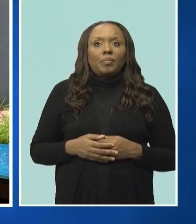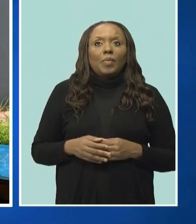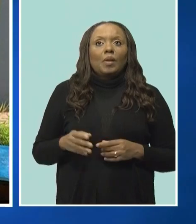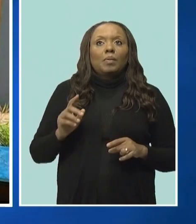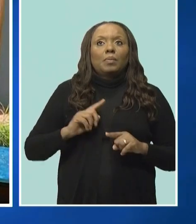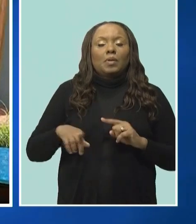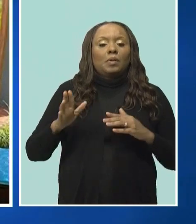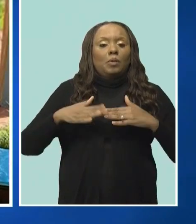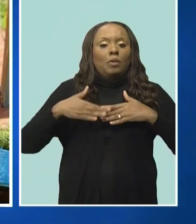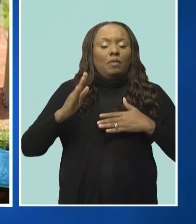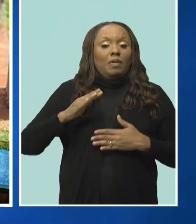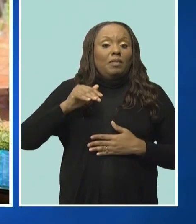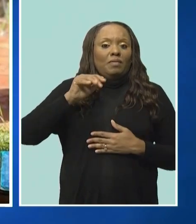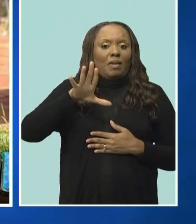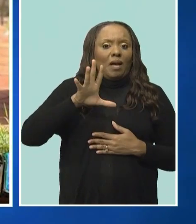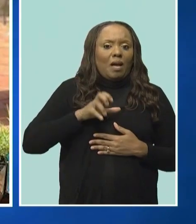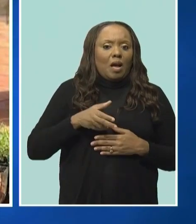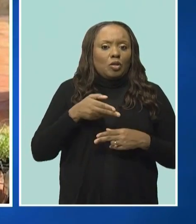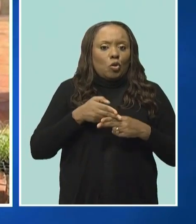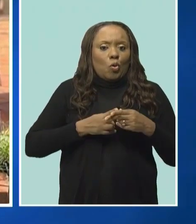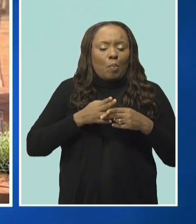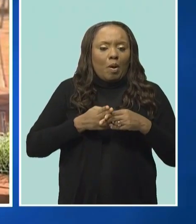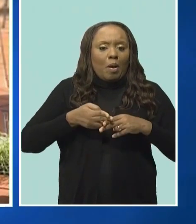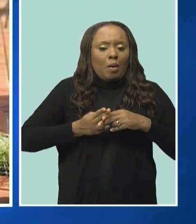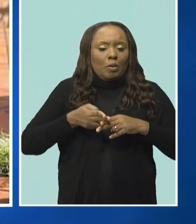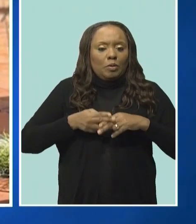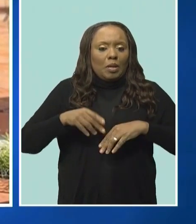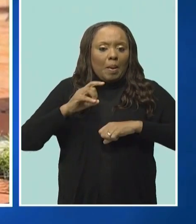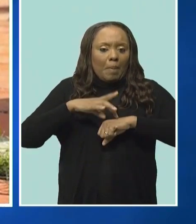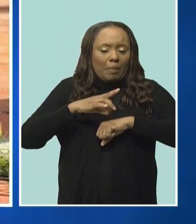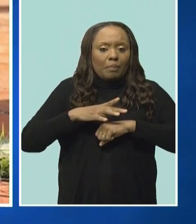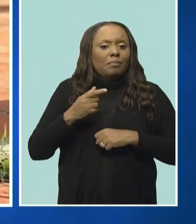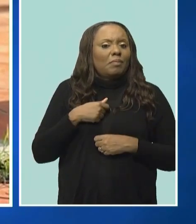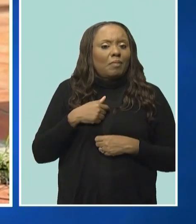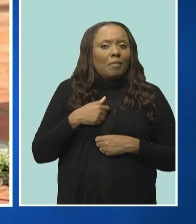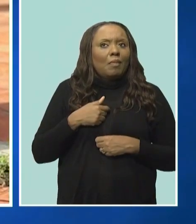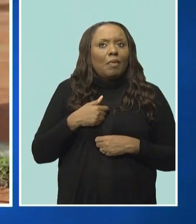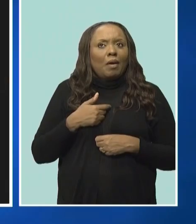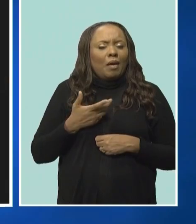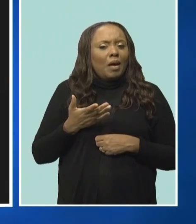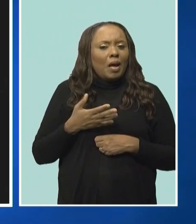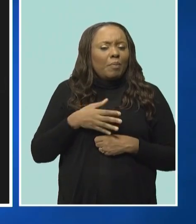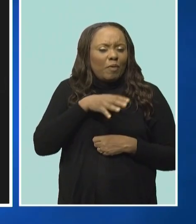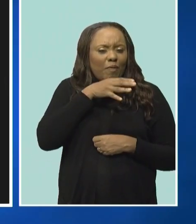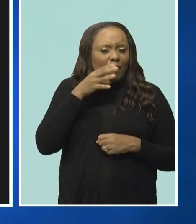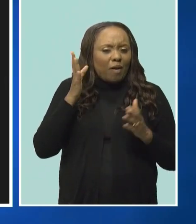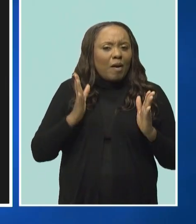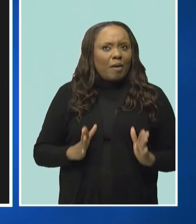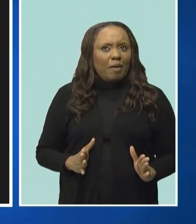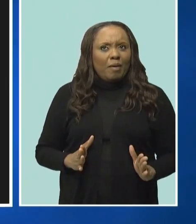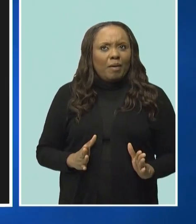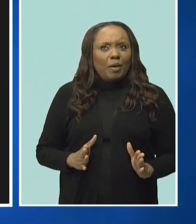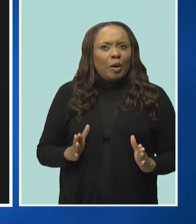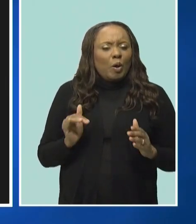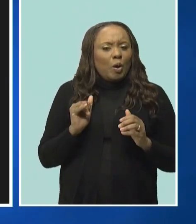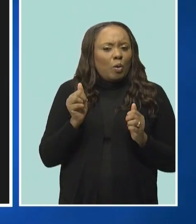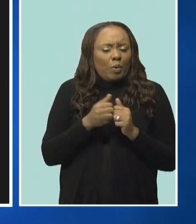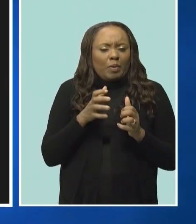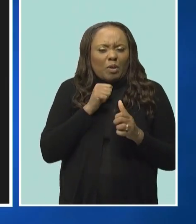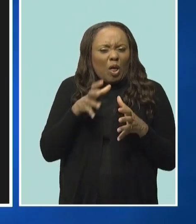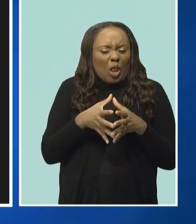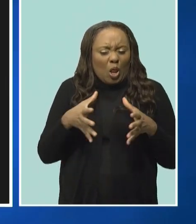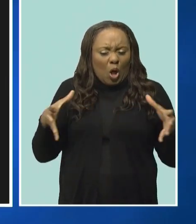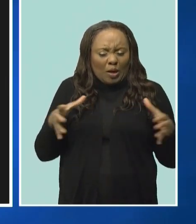over 500 pounds. And given that I am a small farmer on a half-acre plot, that to me was a